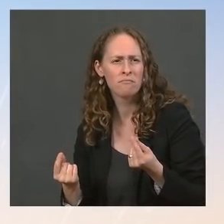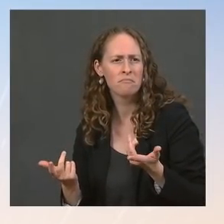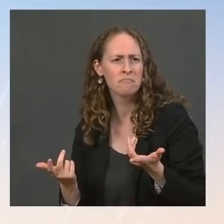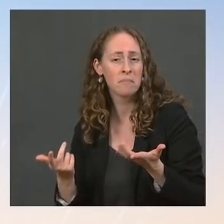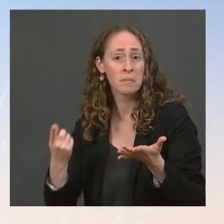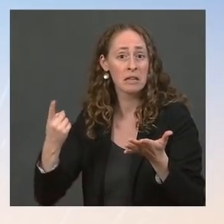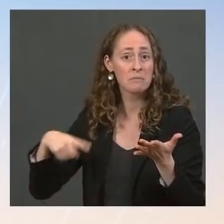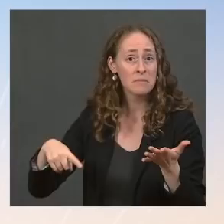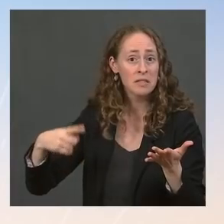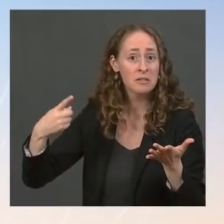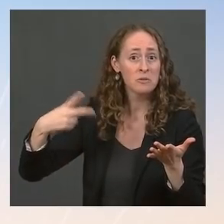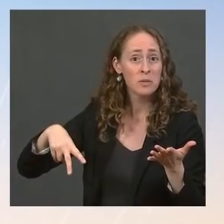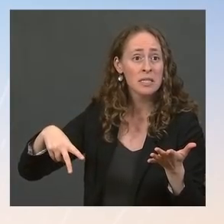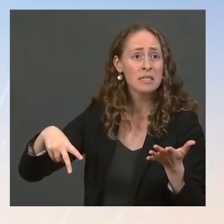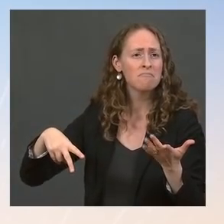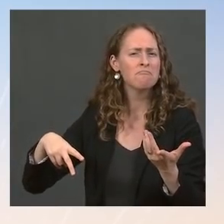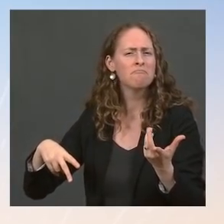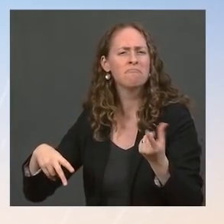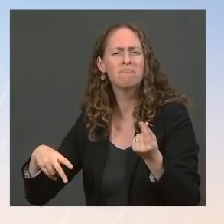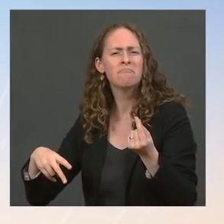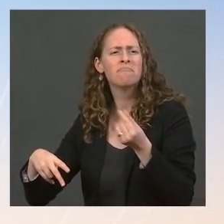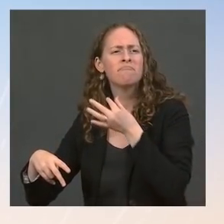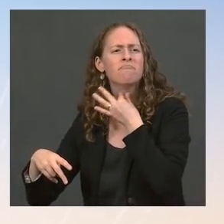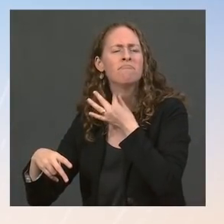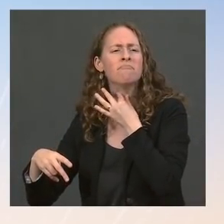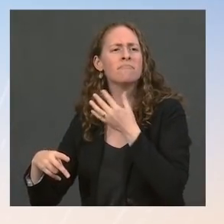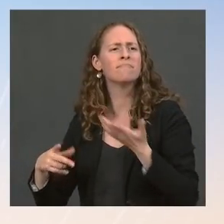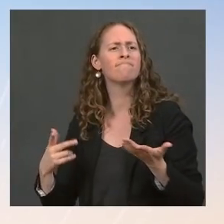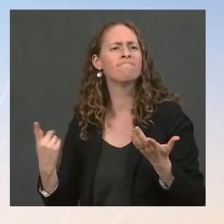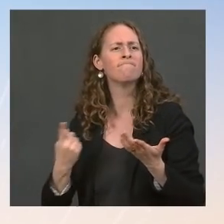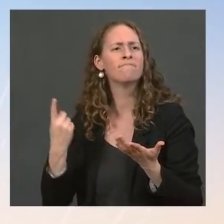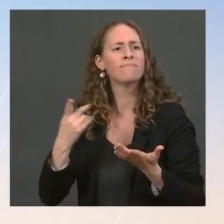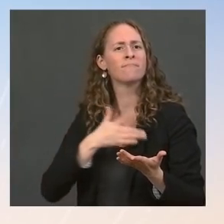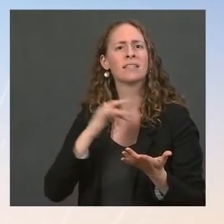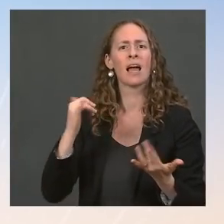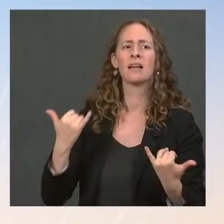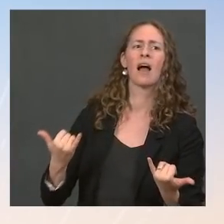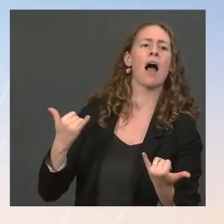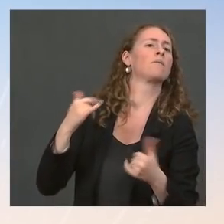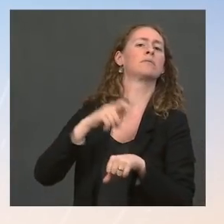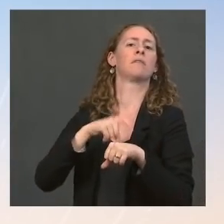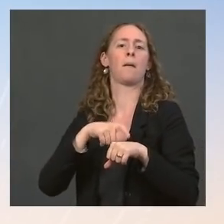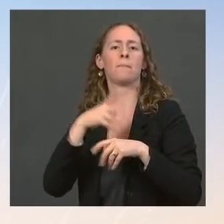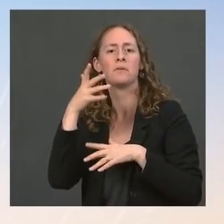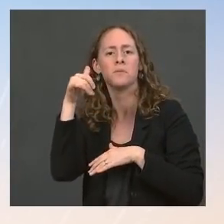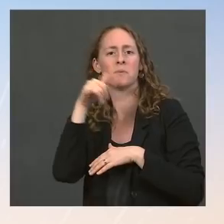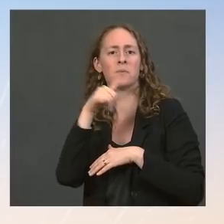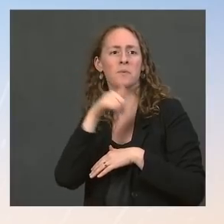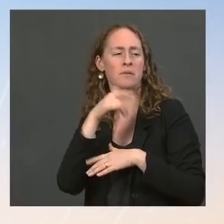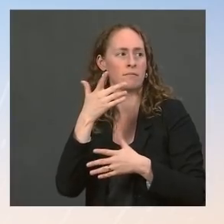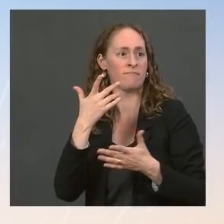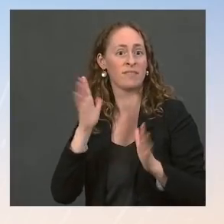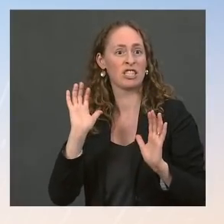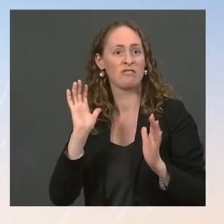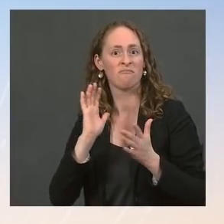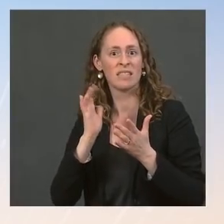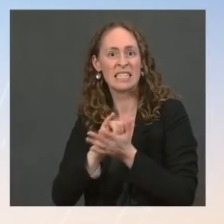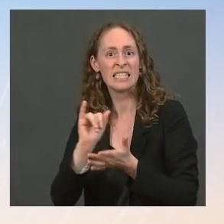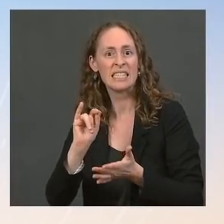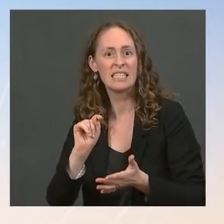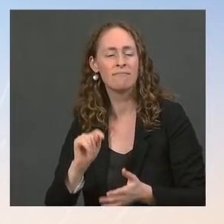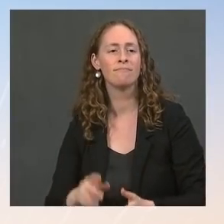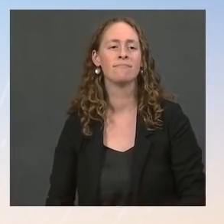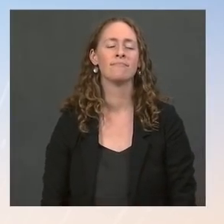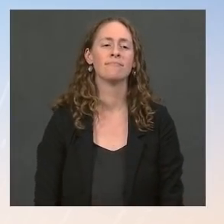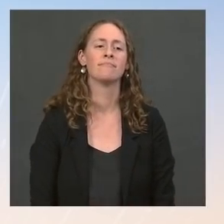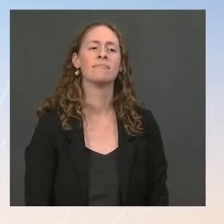ahead? Or do you see that as a kind of moment where it then becomes impossible beyond tomorrow? Let's let tomorrow happen, but the